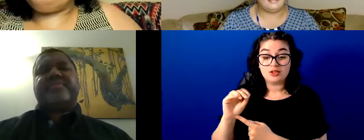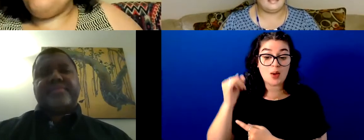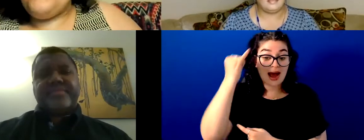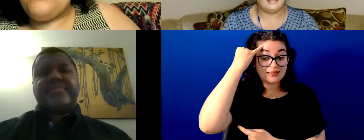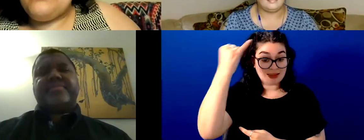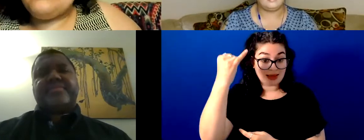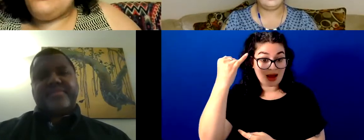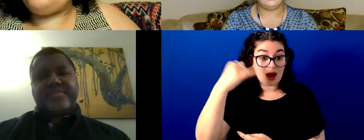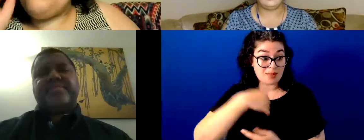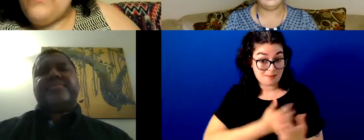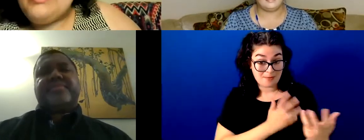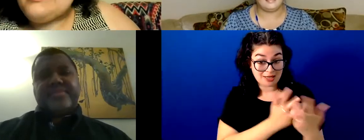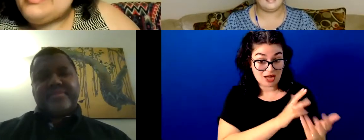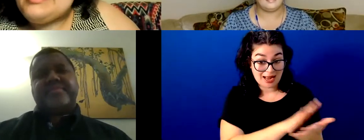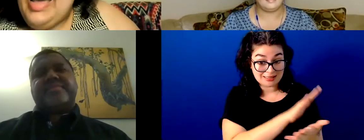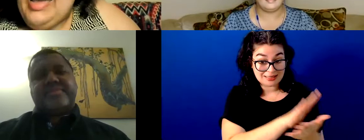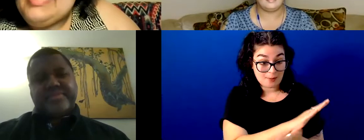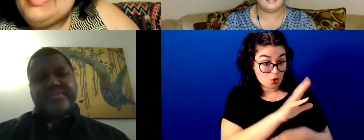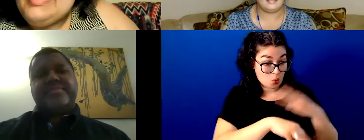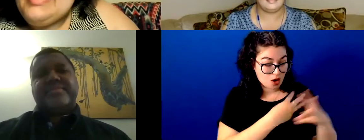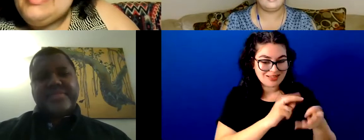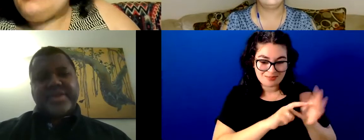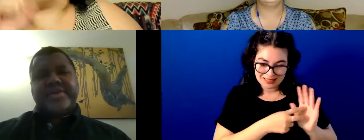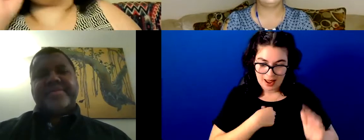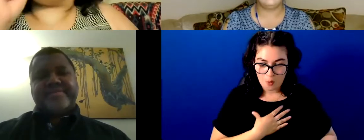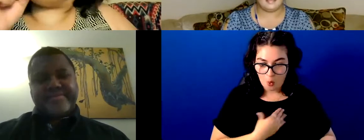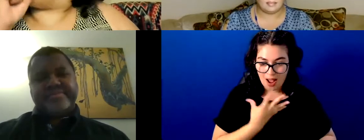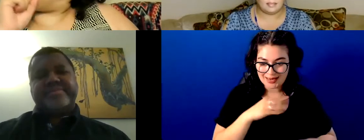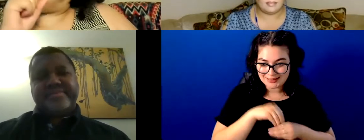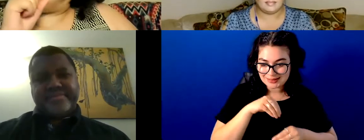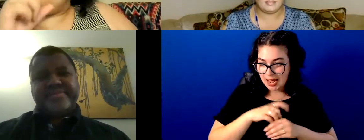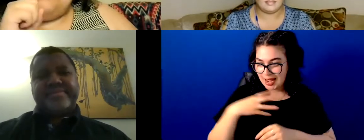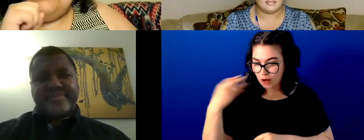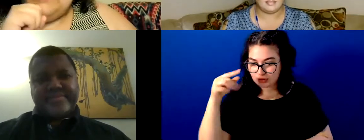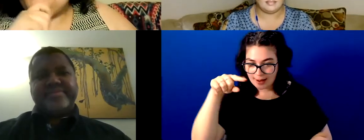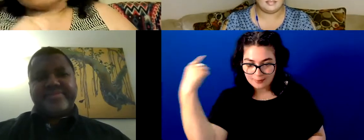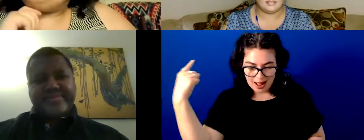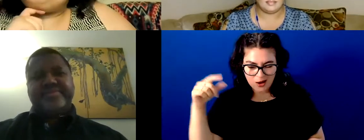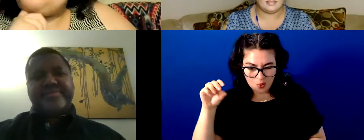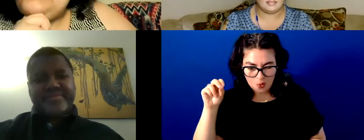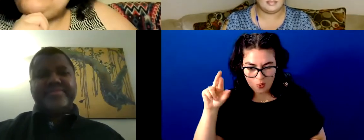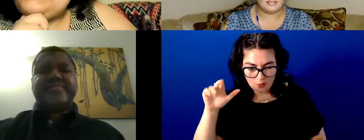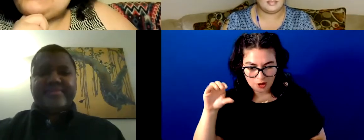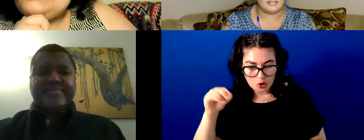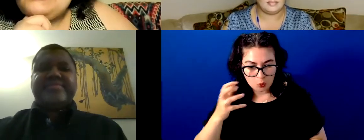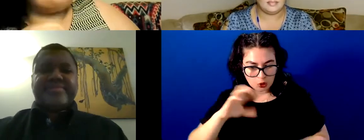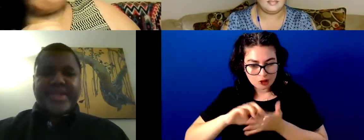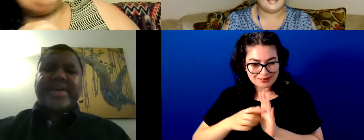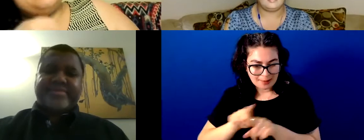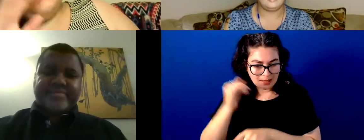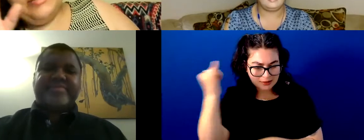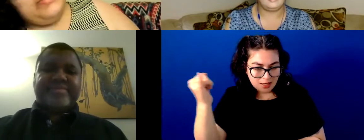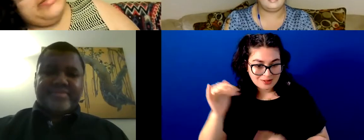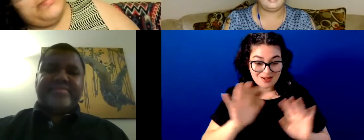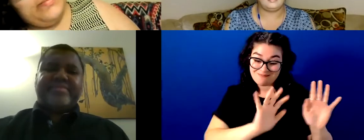the academic world, I was white on the inside. And it's like, I'm not trying to be a white person. Trust